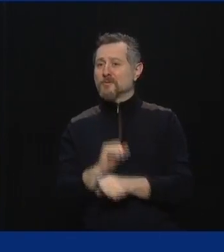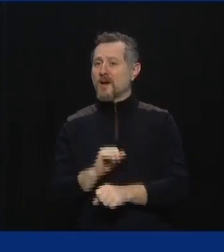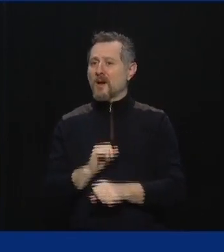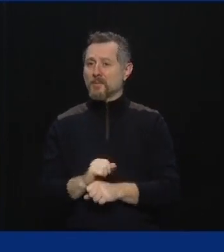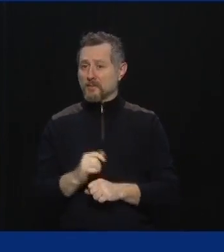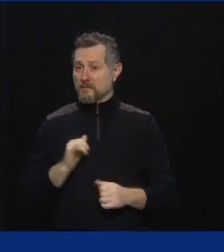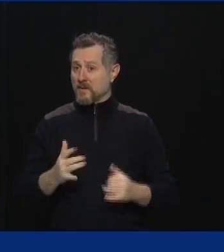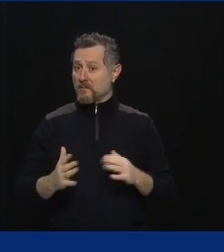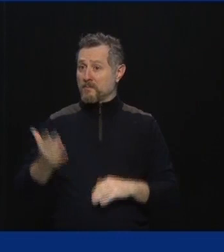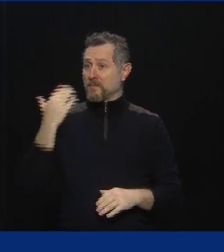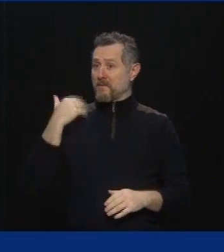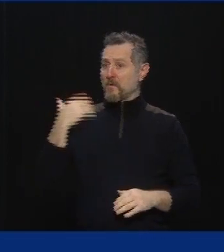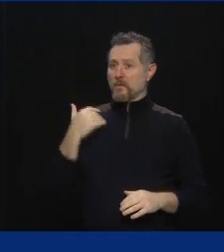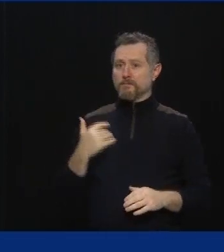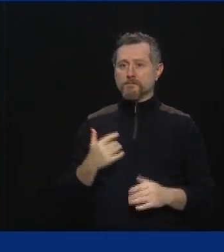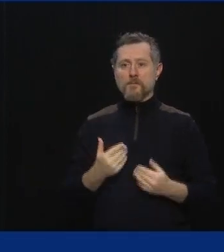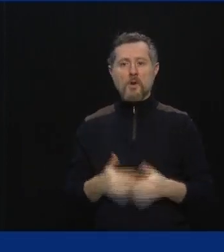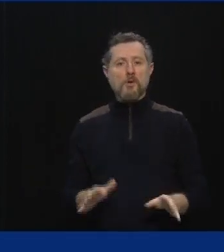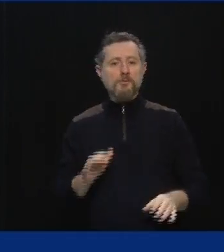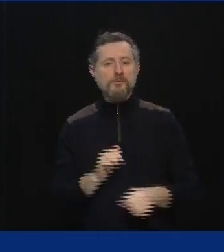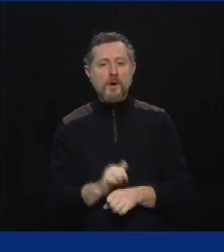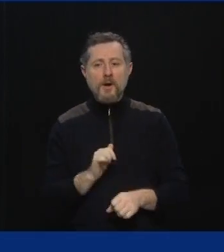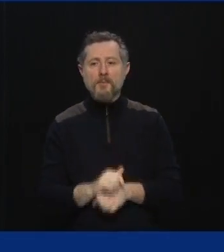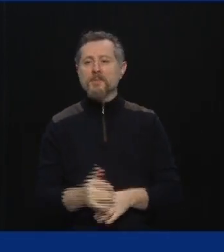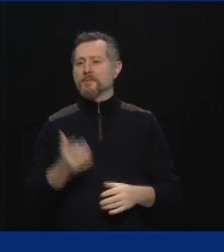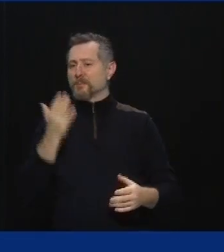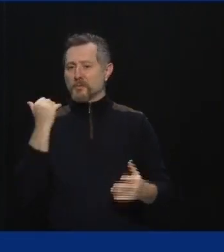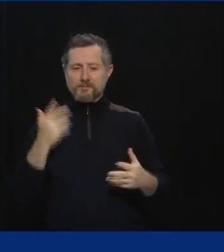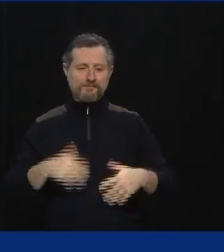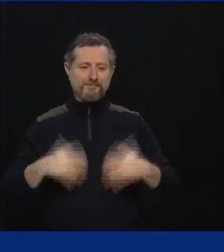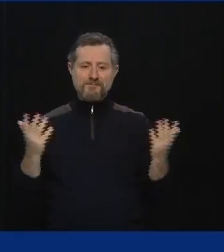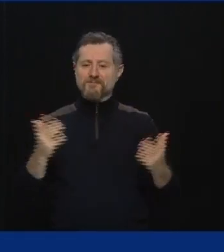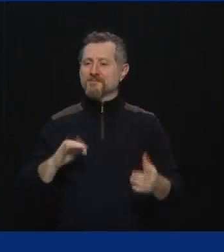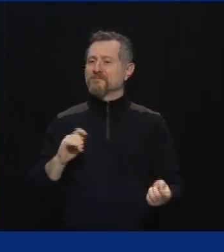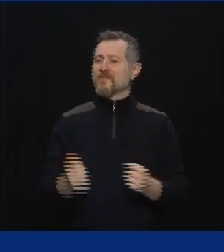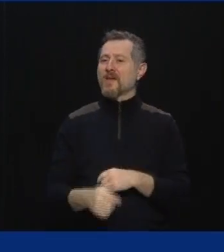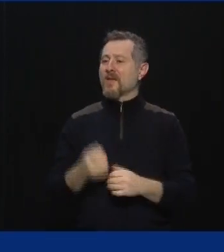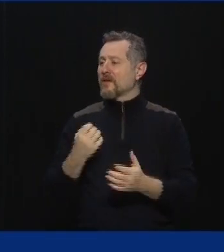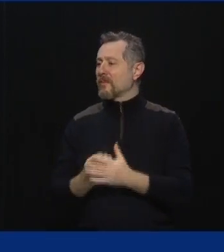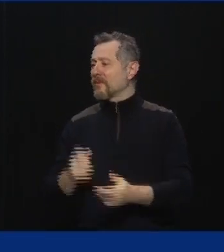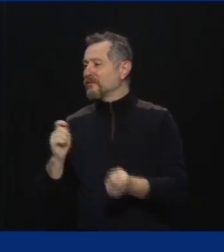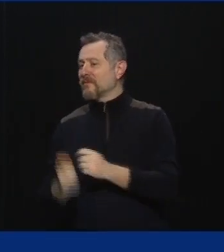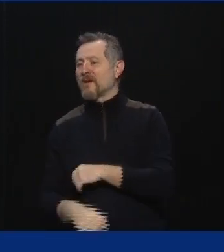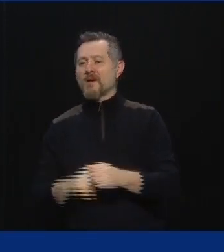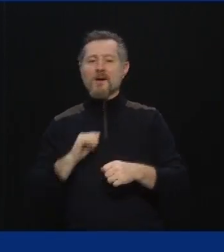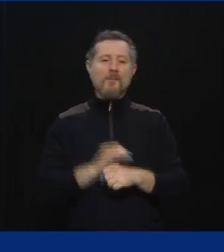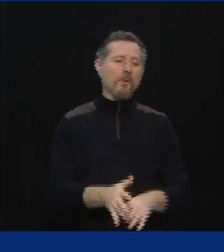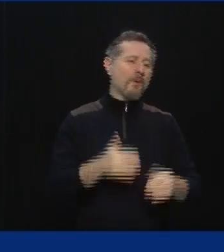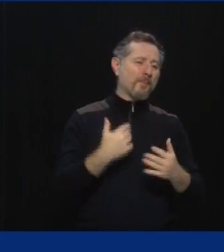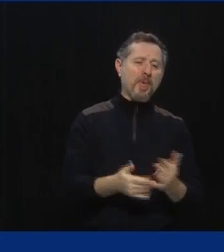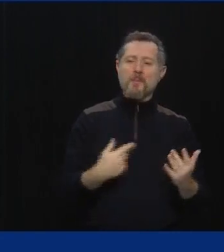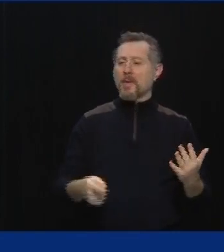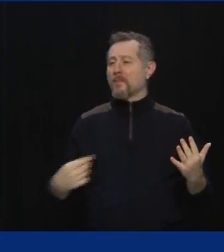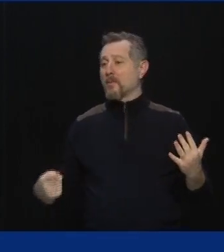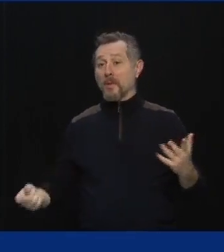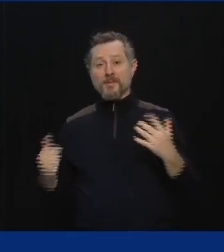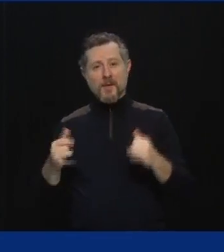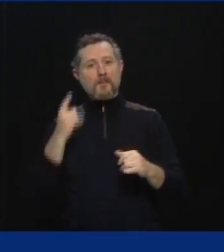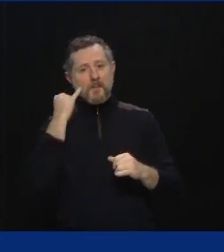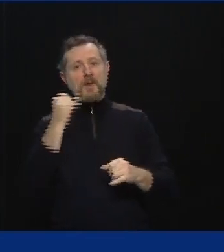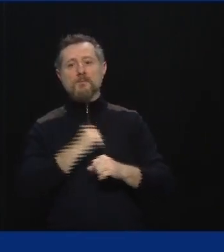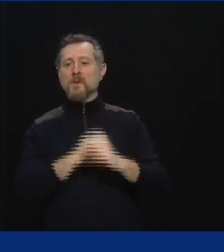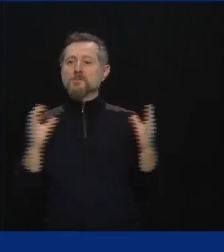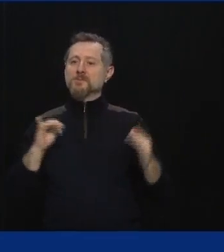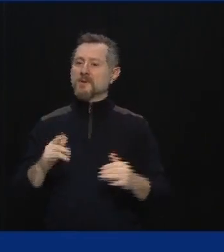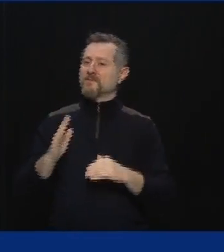their job because it's never going to come back because of automation or the pandemic, whatever reason. They just never viewed themselves as part of building this great